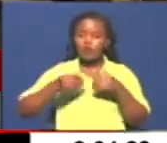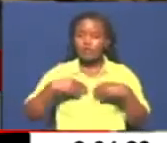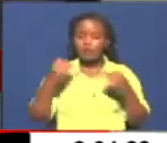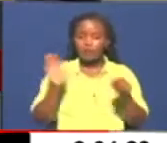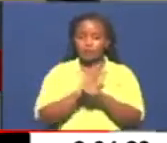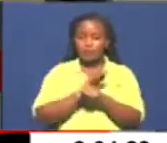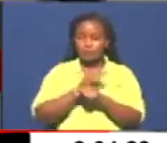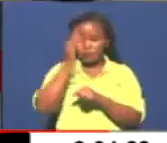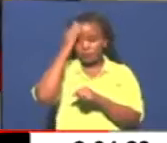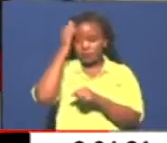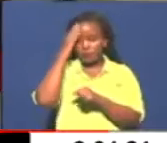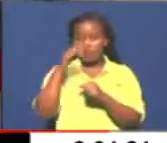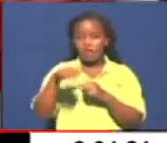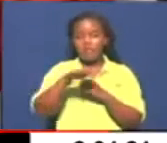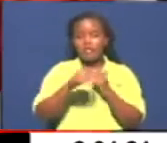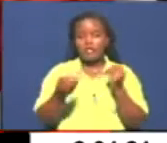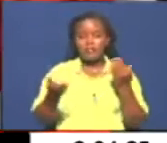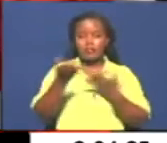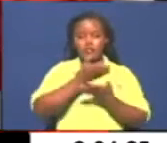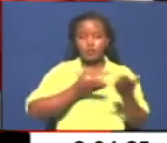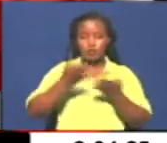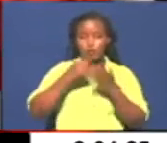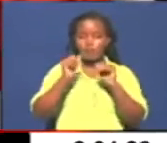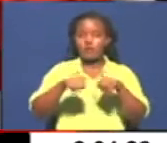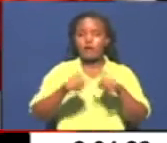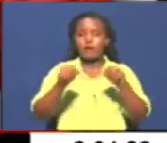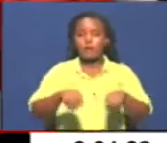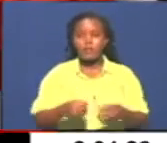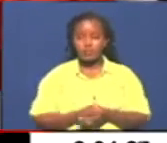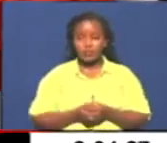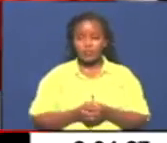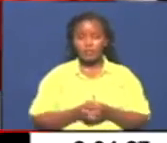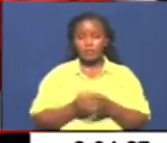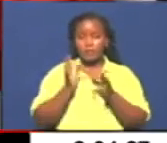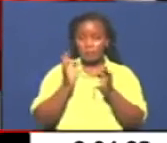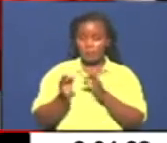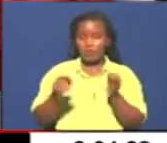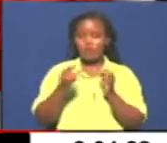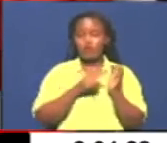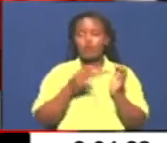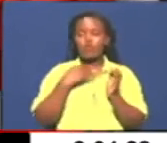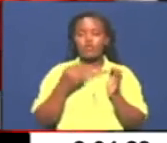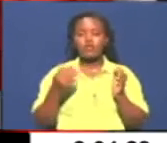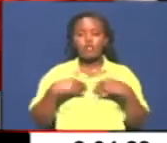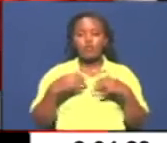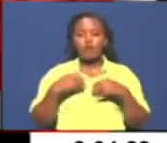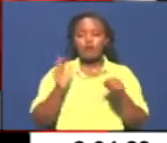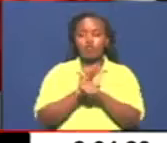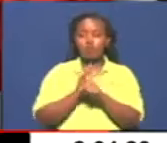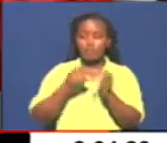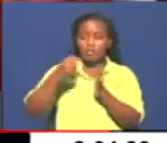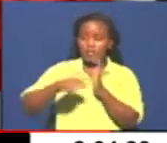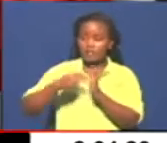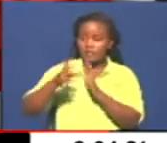Kenya's maritime economy's potential. Tukitaka kuhakikisha ya kwamba tumekam a truly industrialized nation,